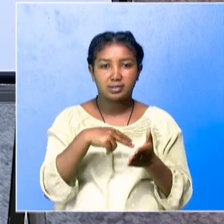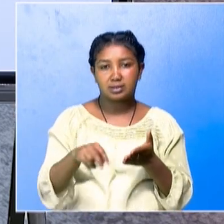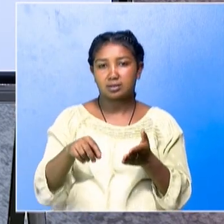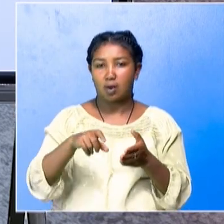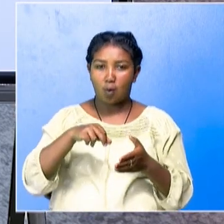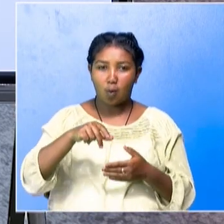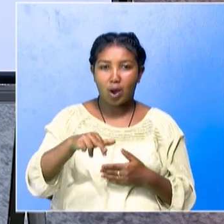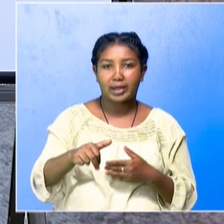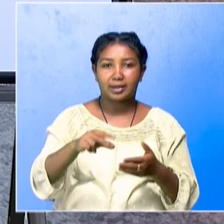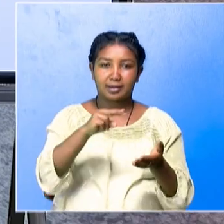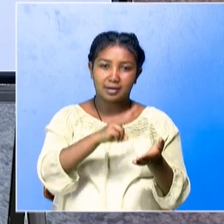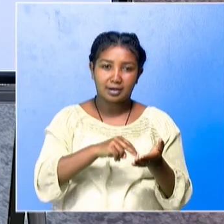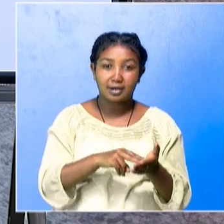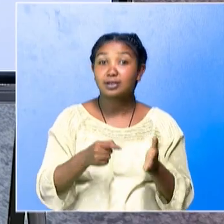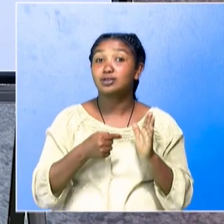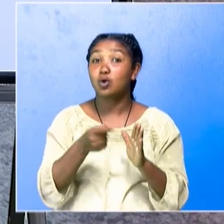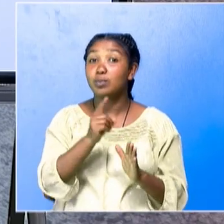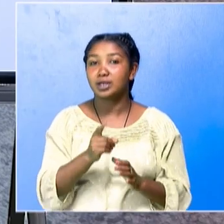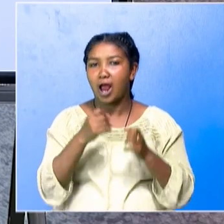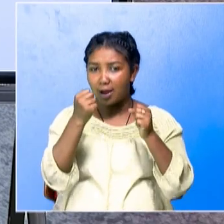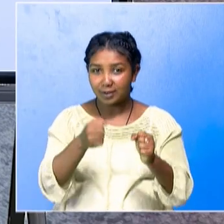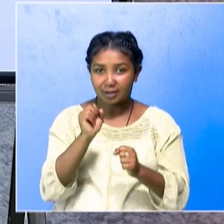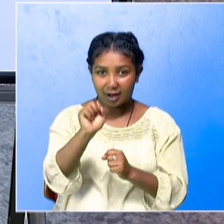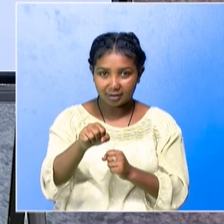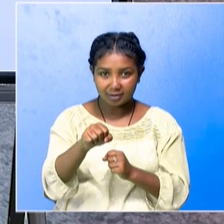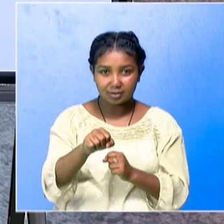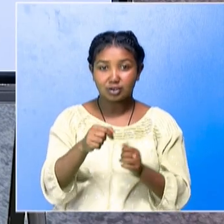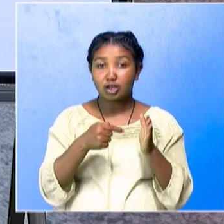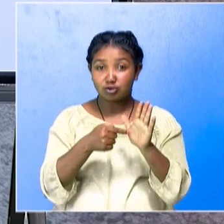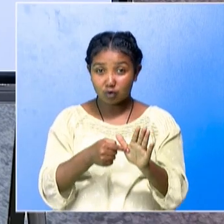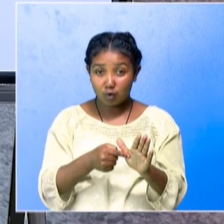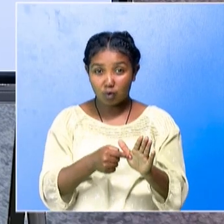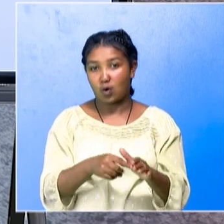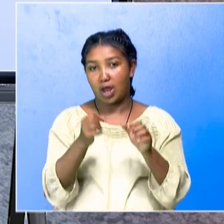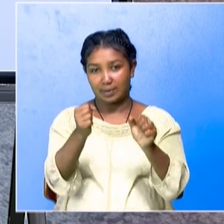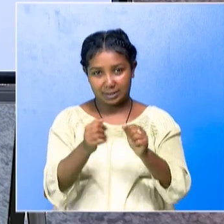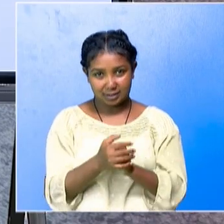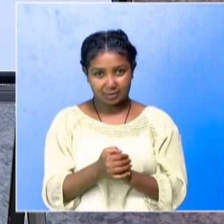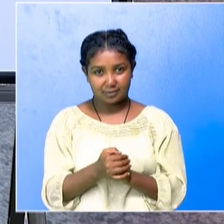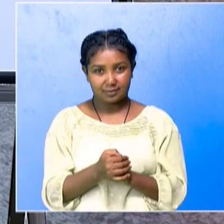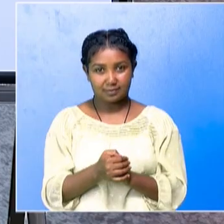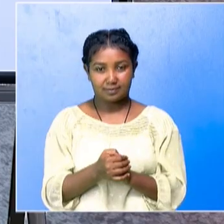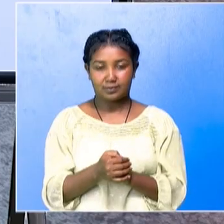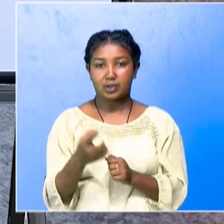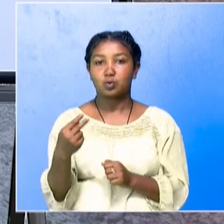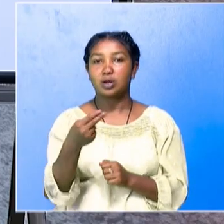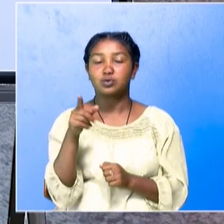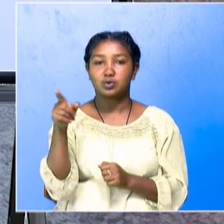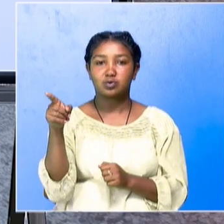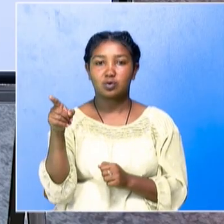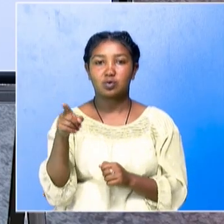walking, reading, that show ability. That show ability. And we can use